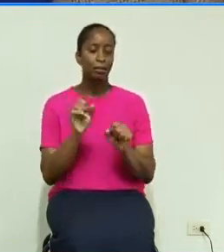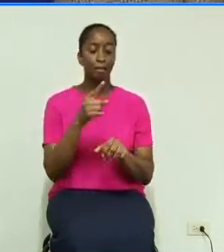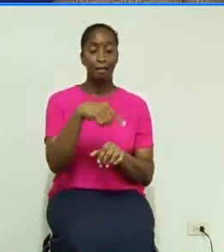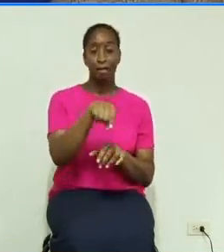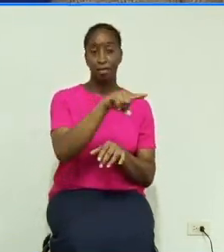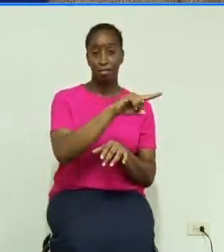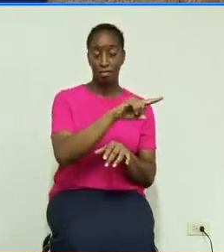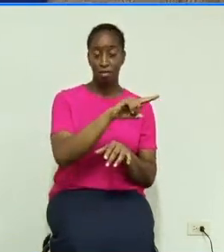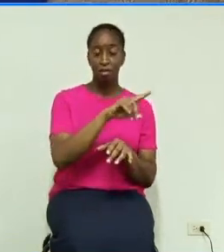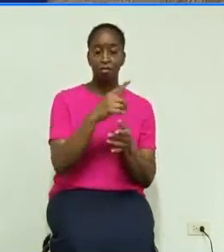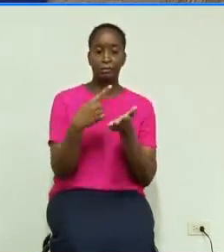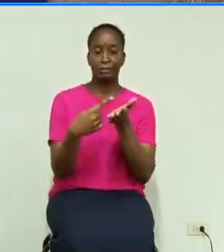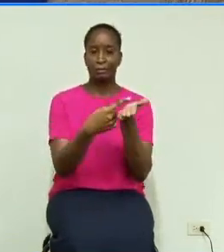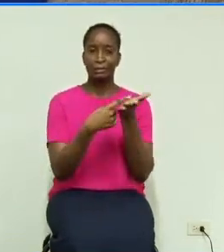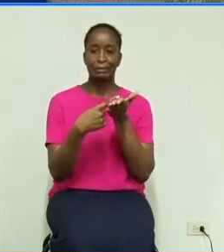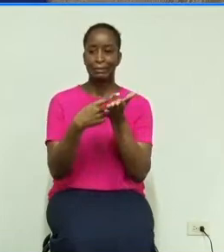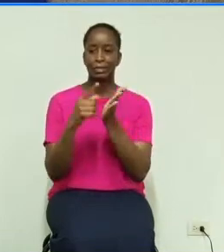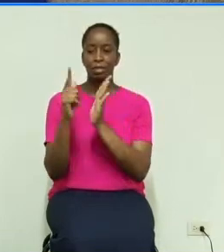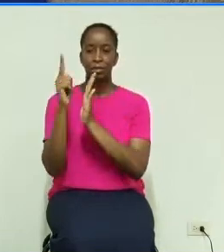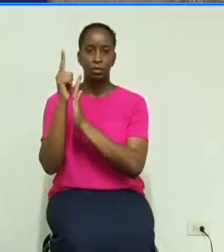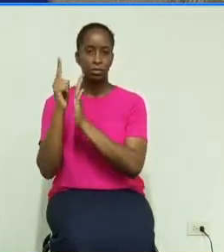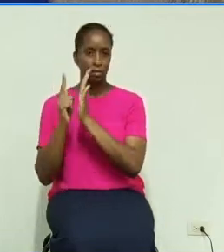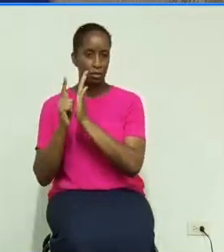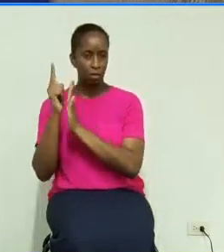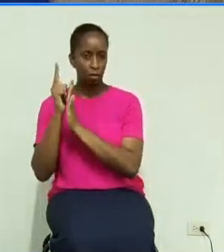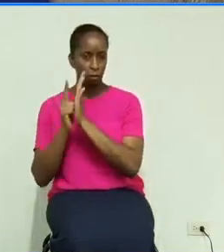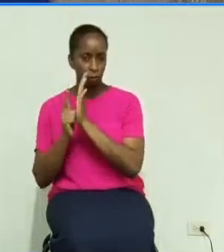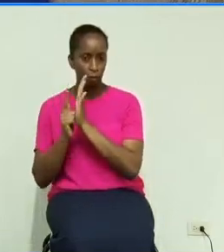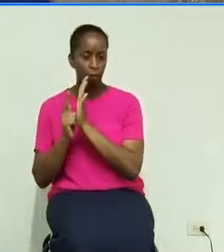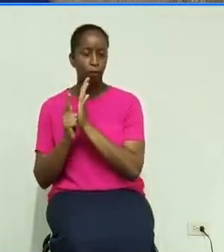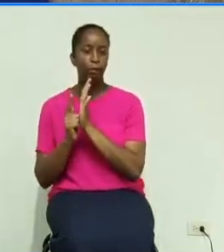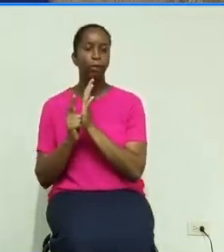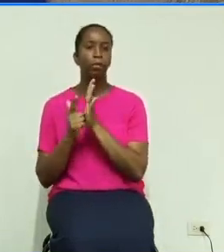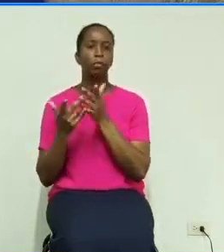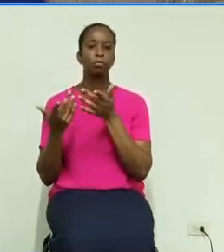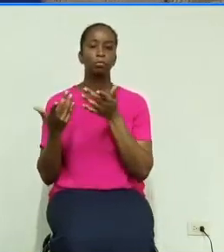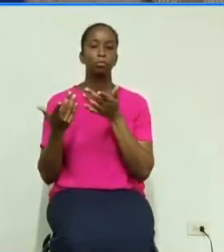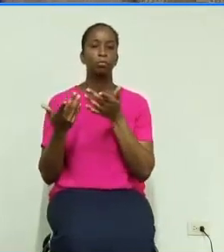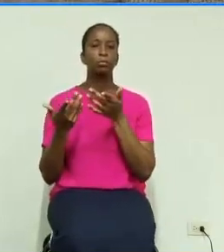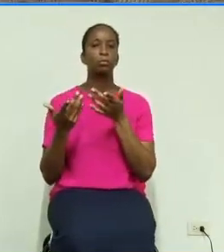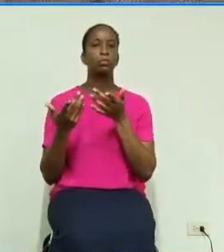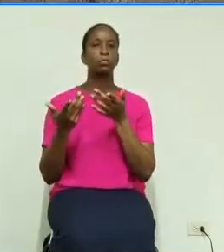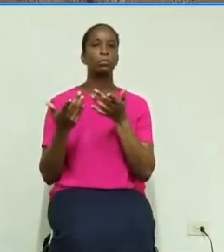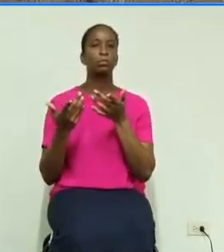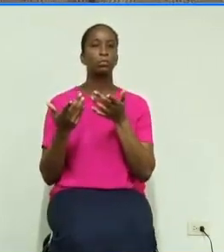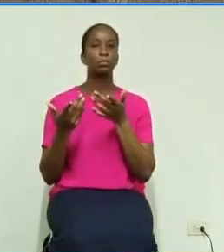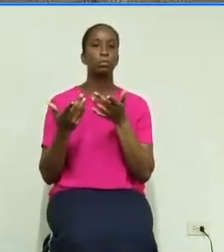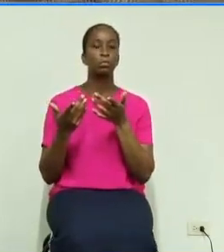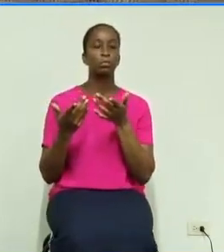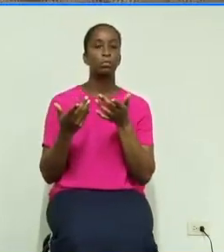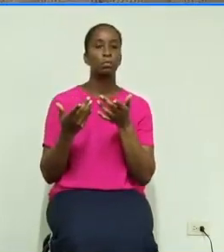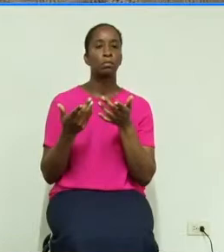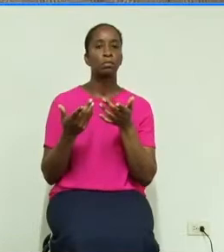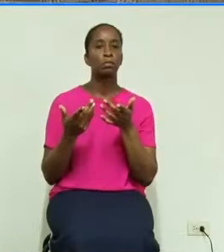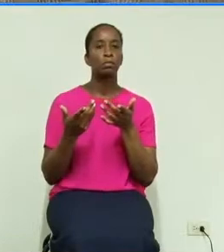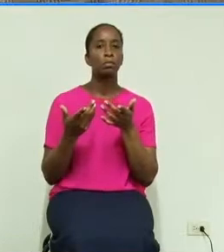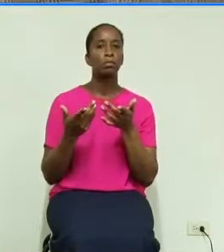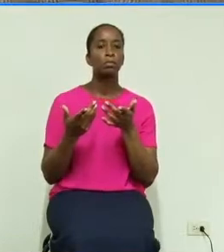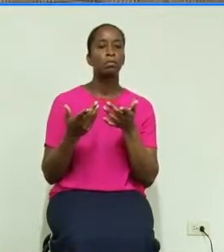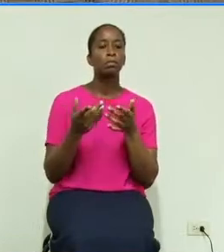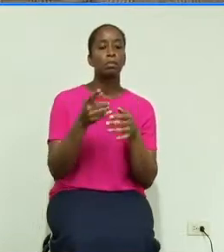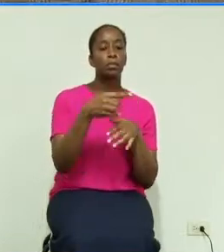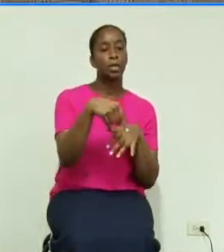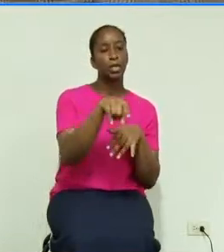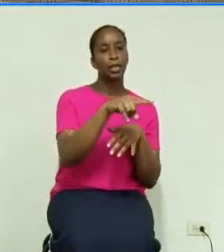informed manner, without challenging the primacy of the lower chamber in terms of policy